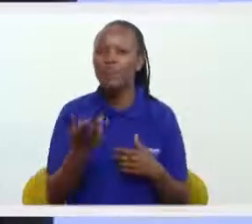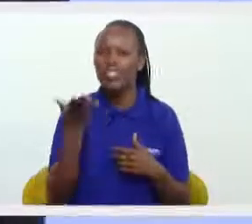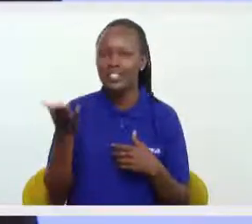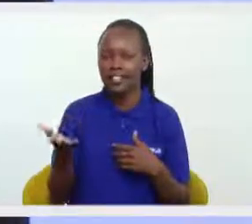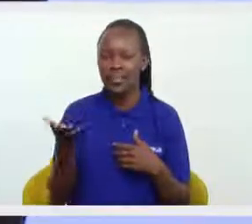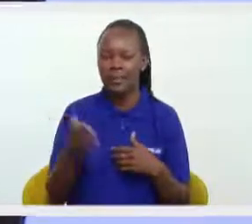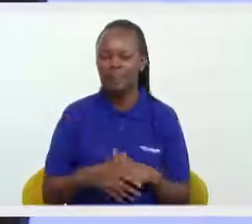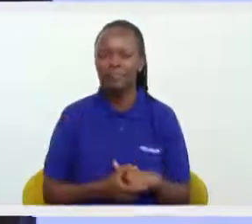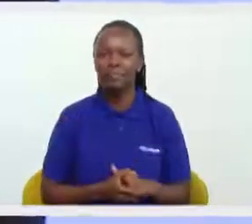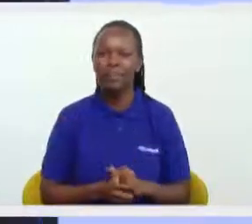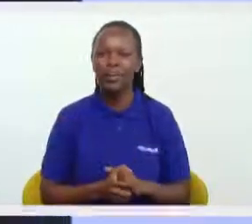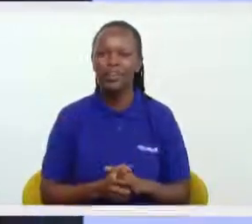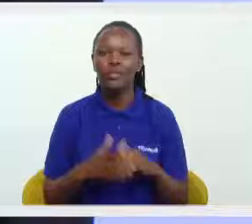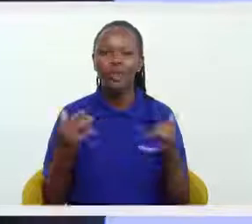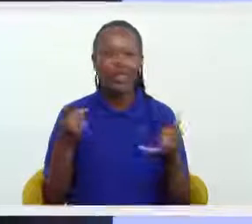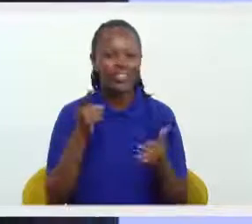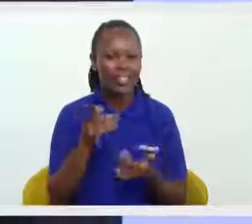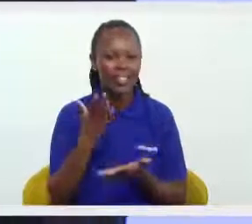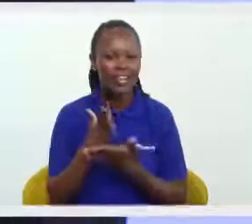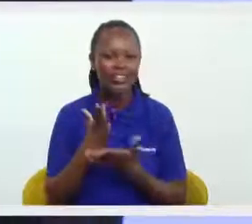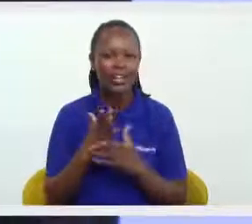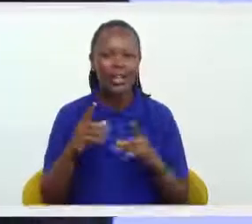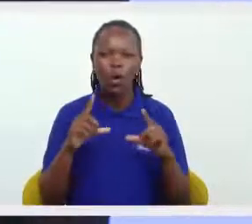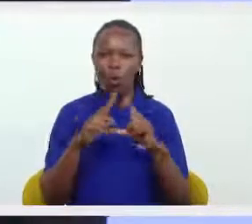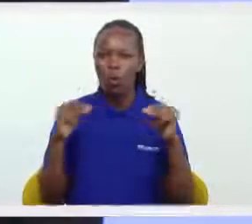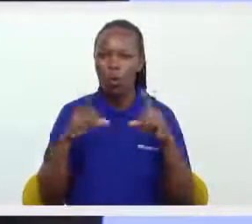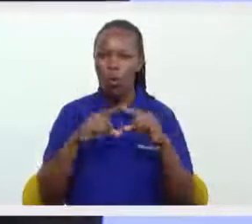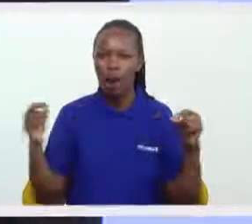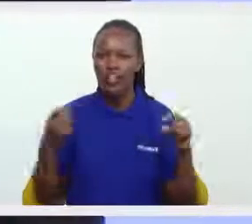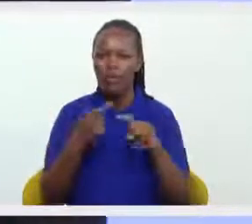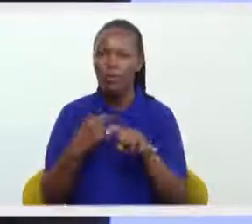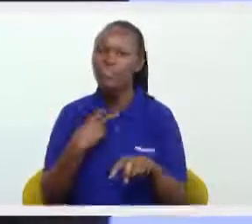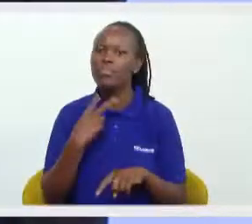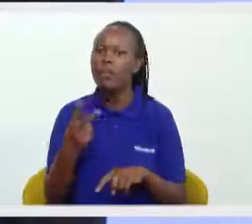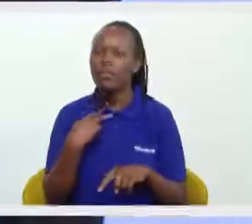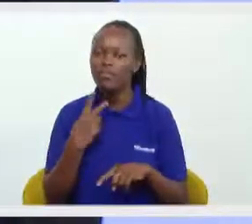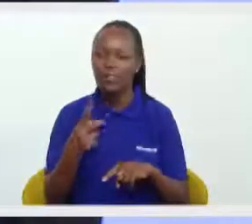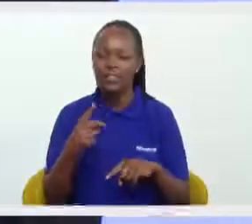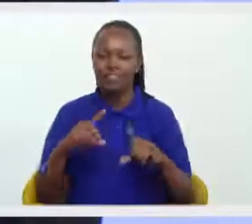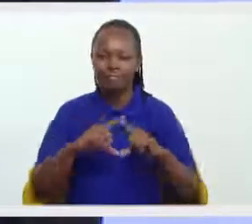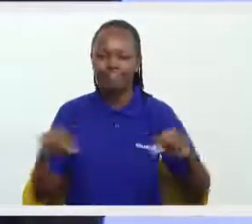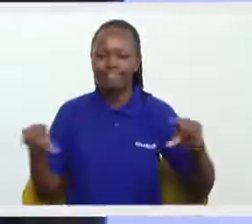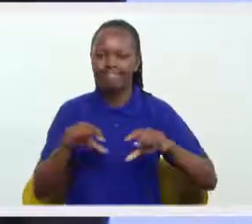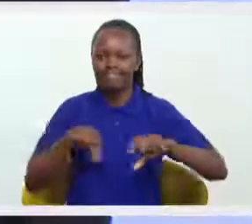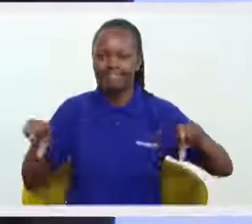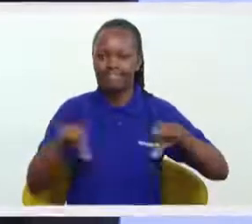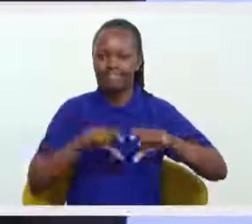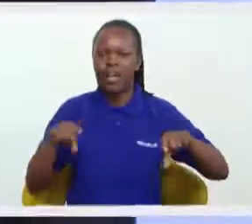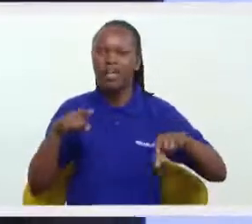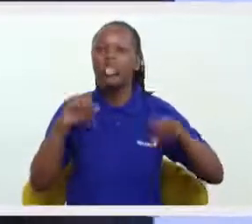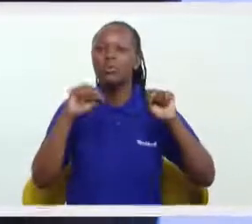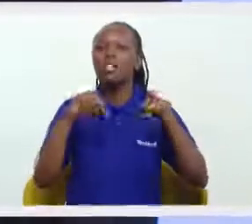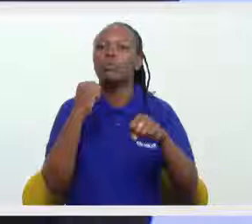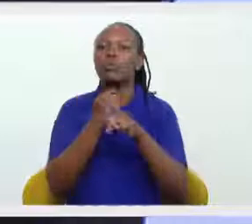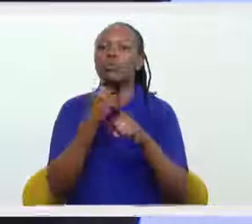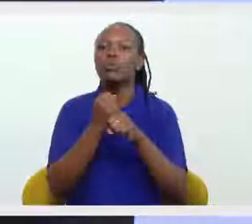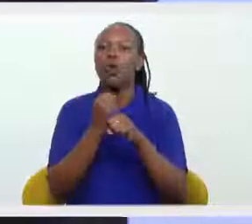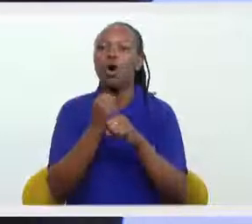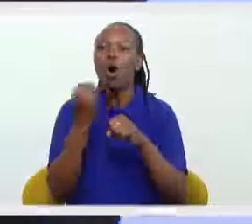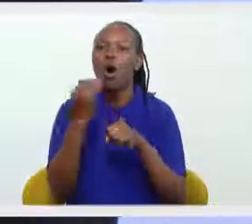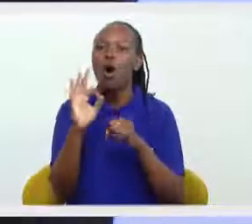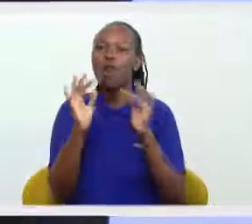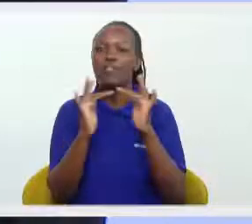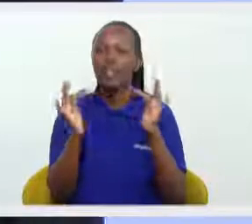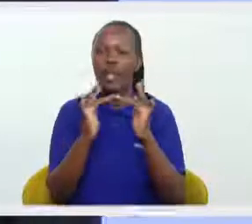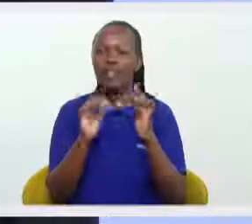saying. So this is actually captioning the podcast right now in real time, and it can actually be done offline. You don't need an internet